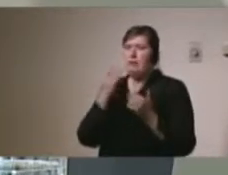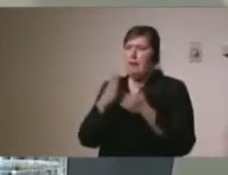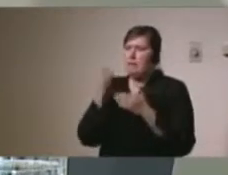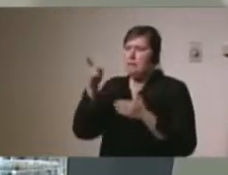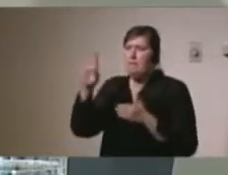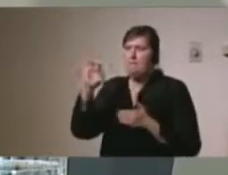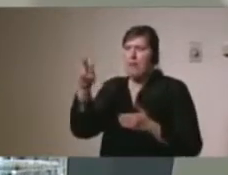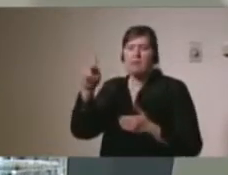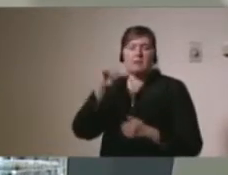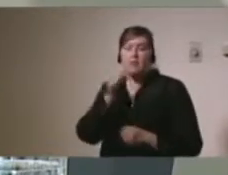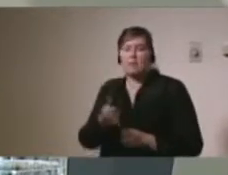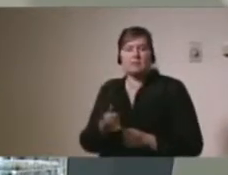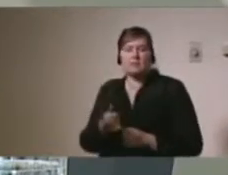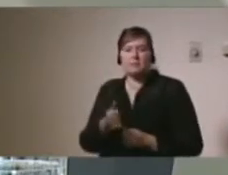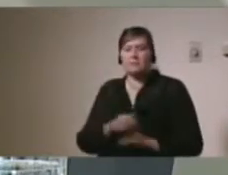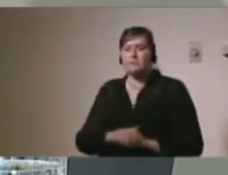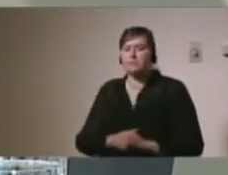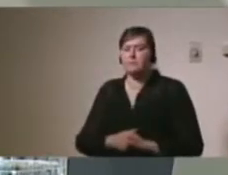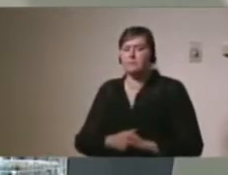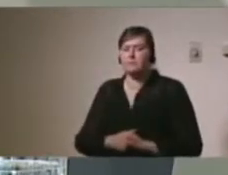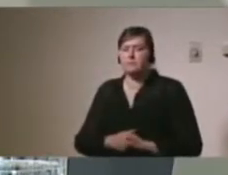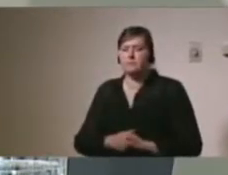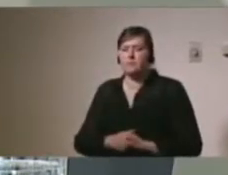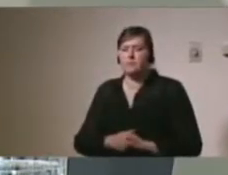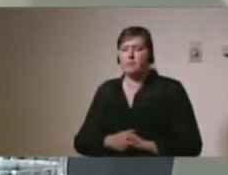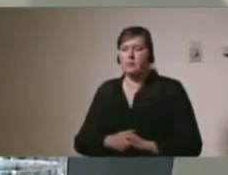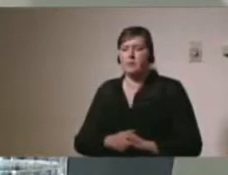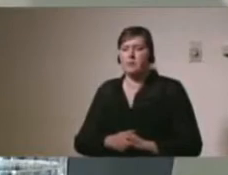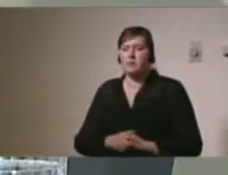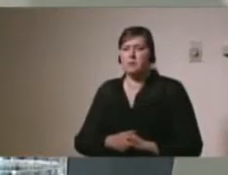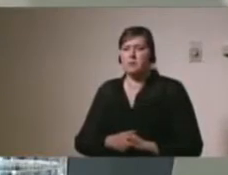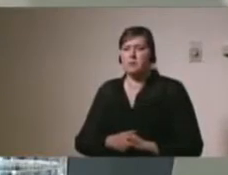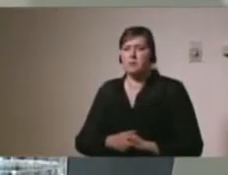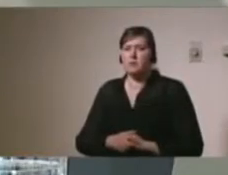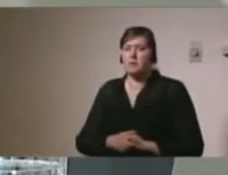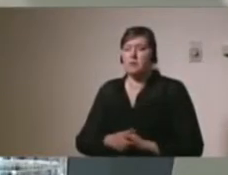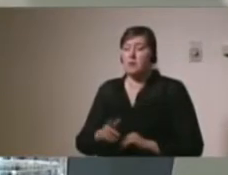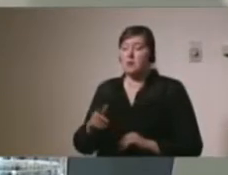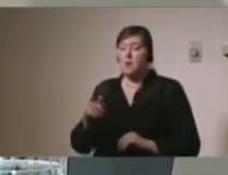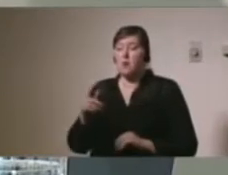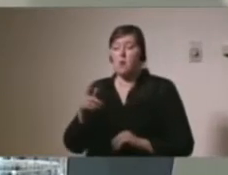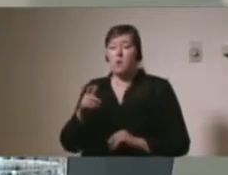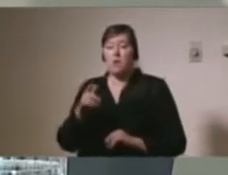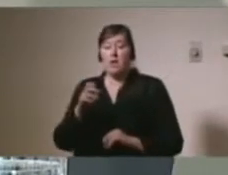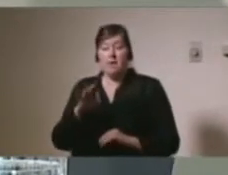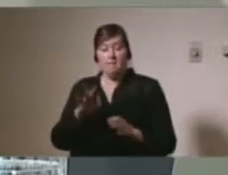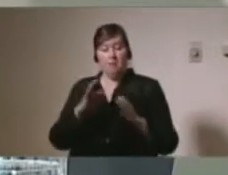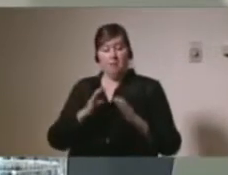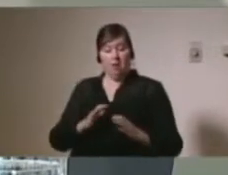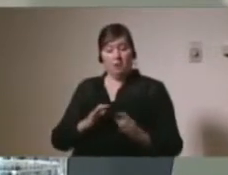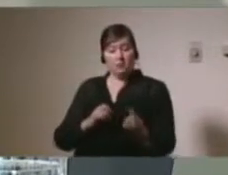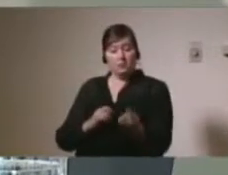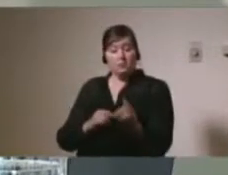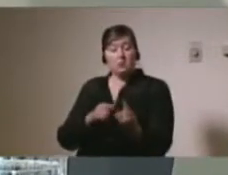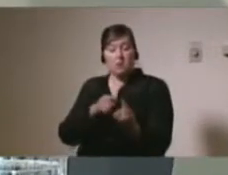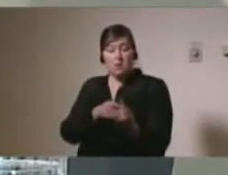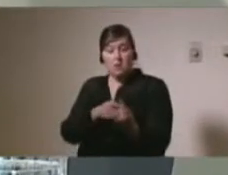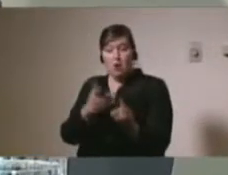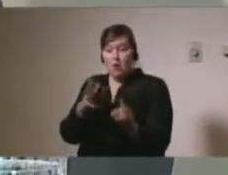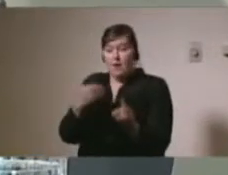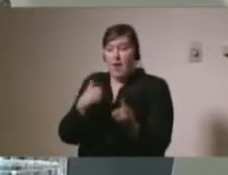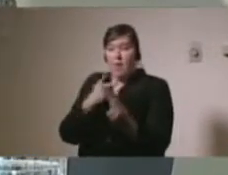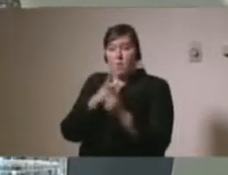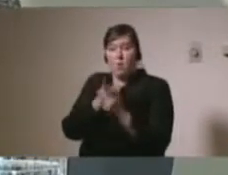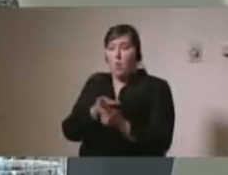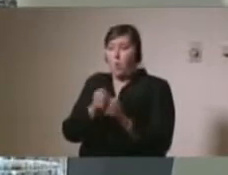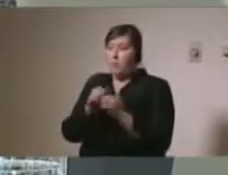saying yesterday, often when we offer loans to clients who are already with banks, even if our rates are very competitive compared with